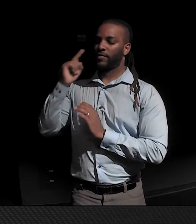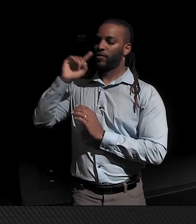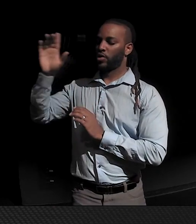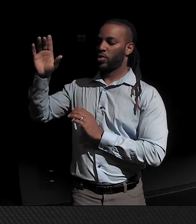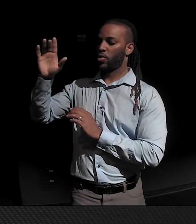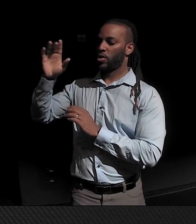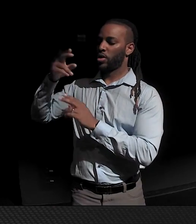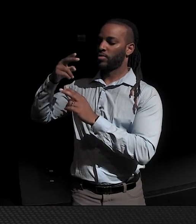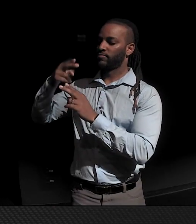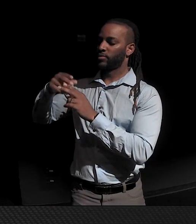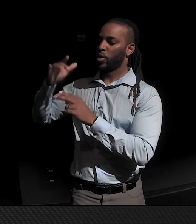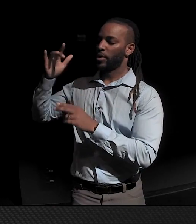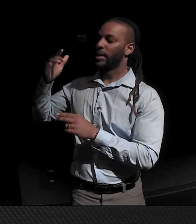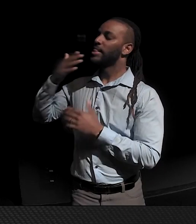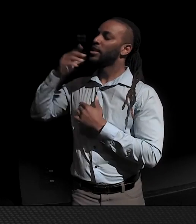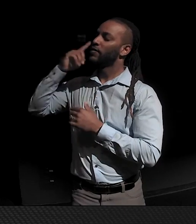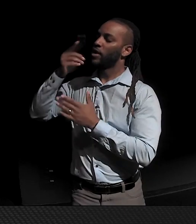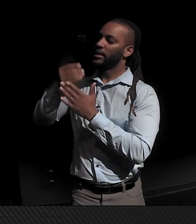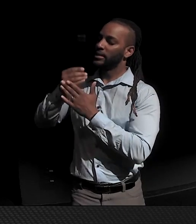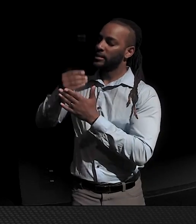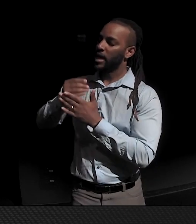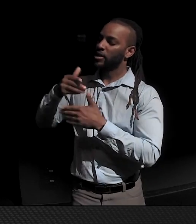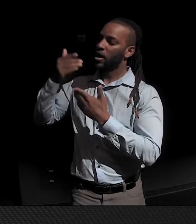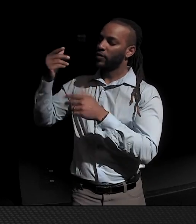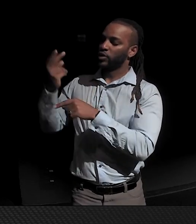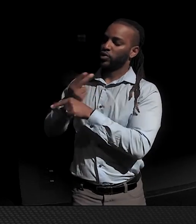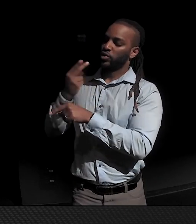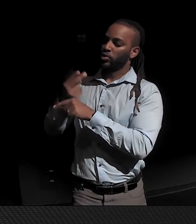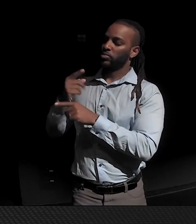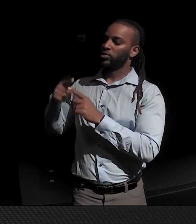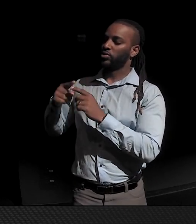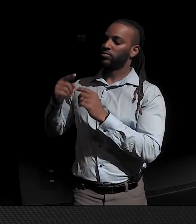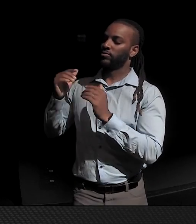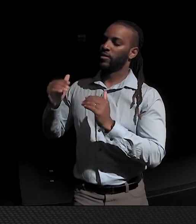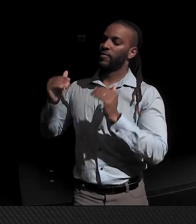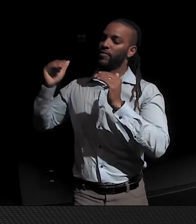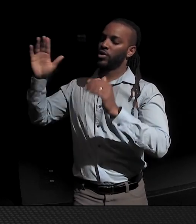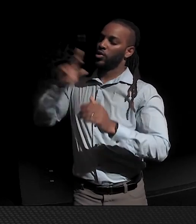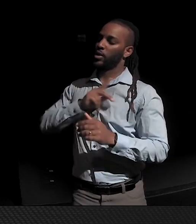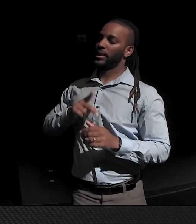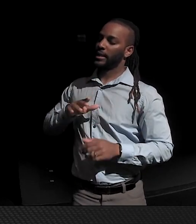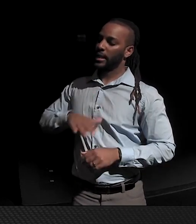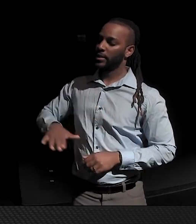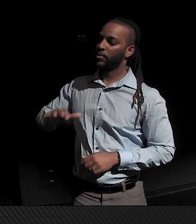glory. Thank you for these tithes and offerings. Would you use them to further your kingdom?